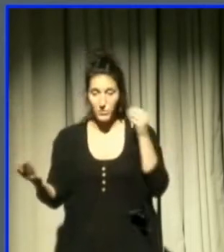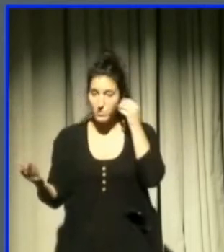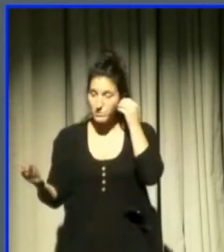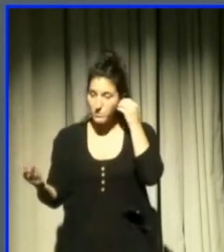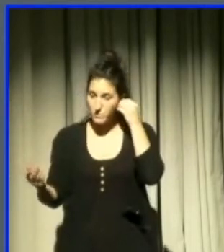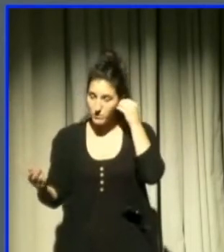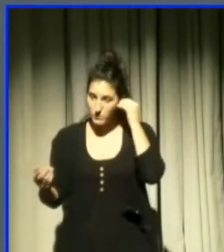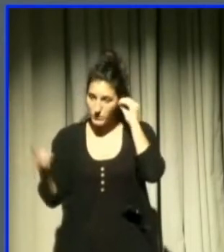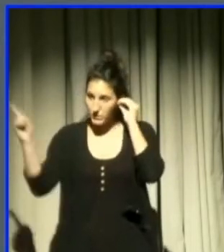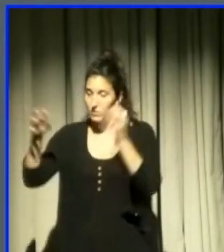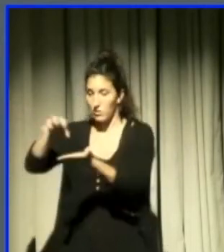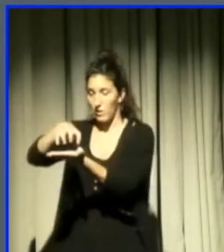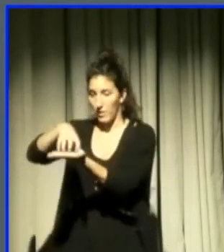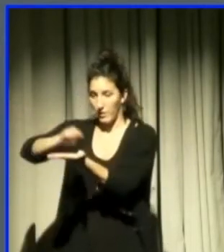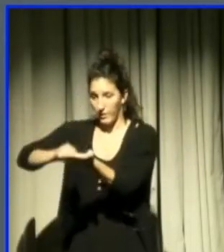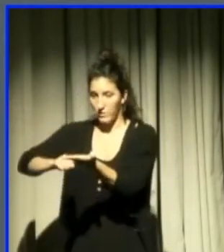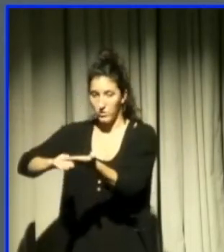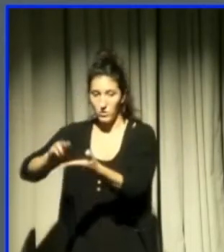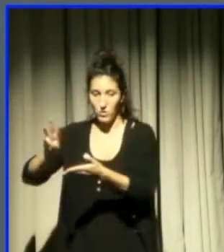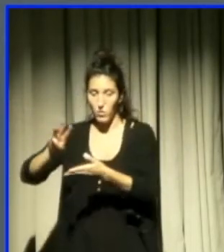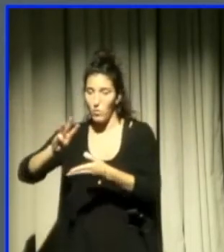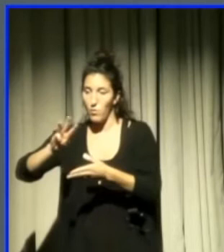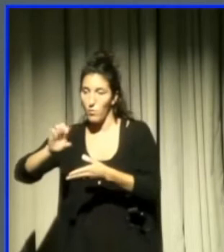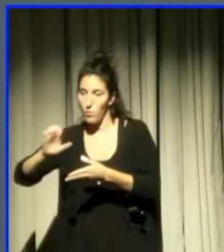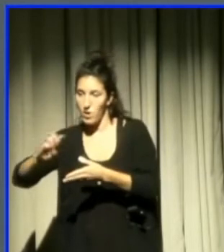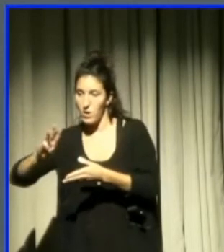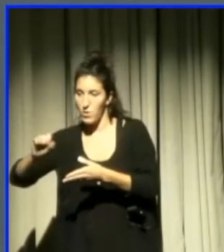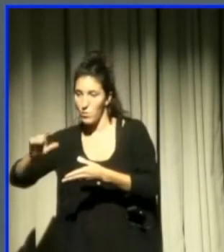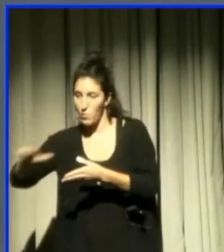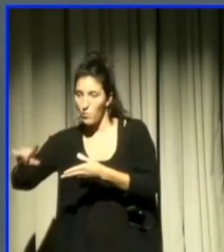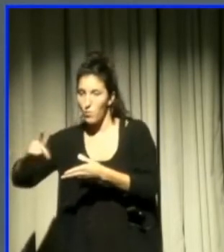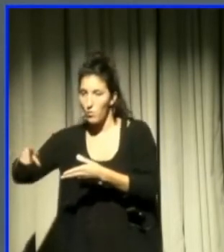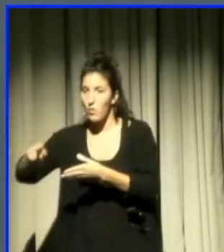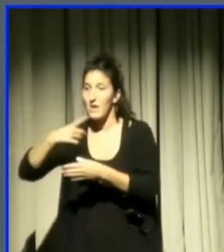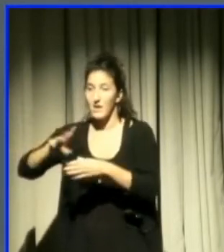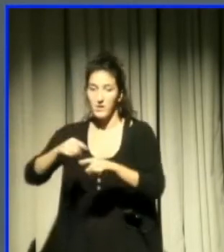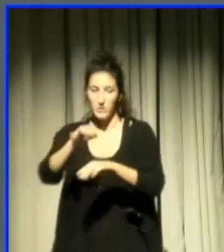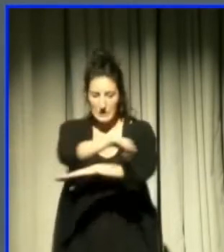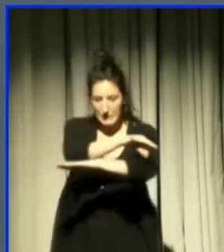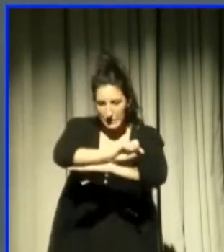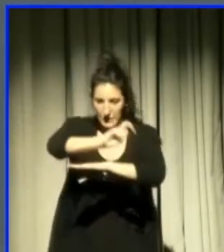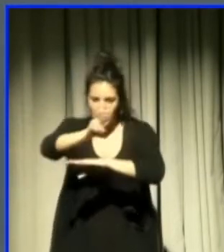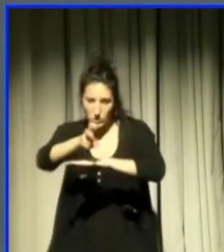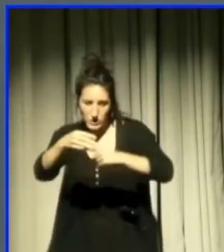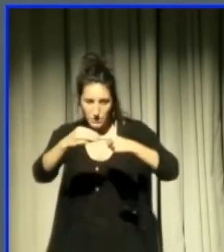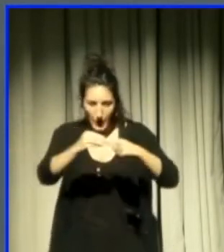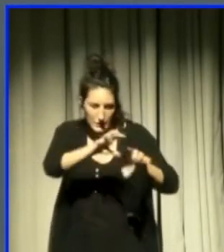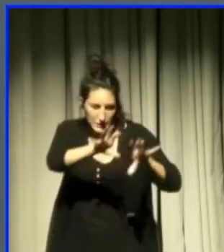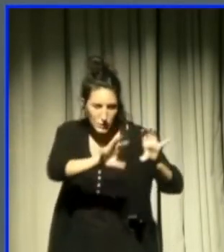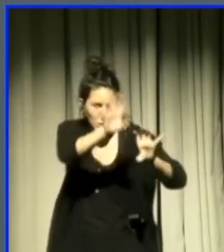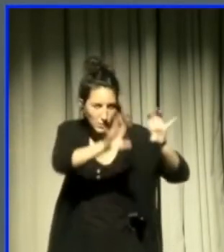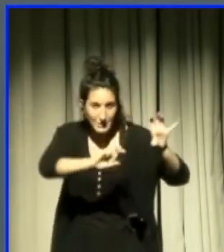homogeneity also in the interior design is what this fantastic author called Kylie Chayka